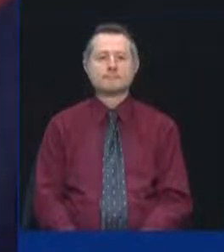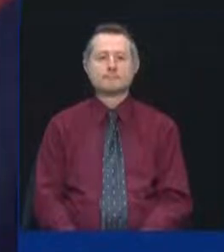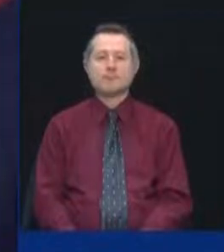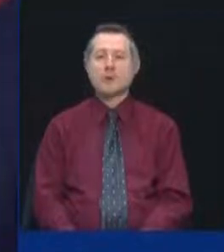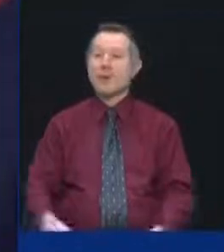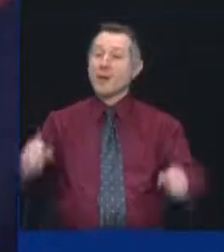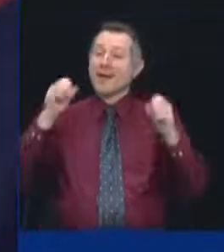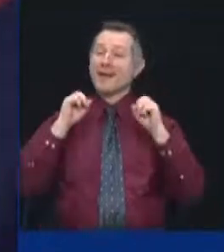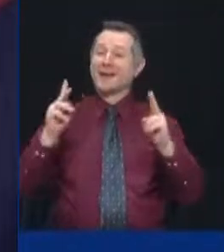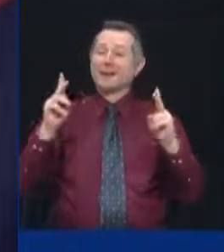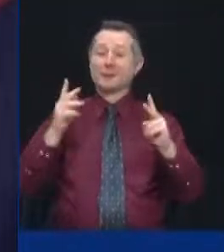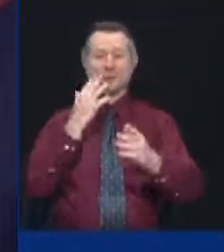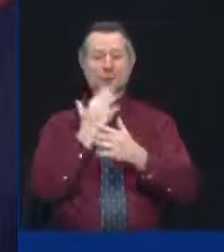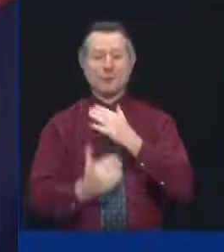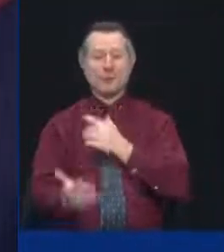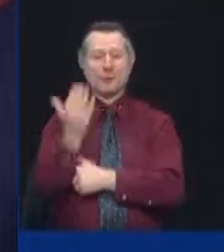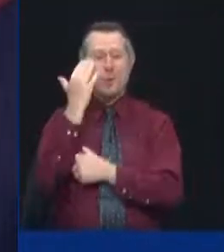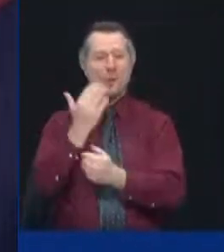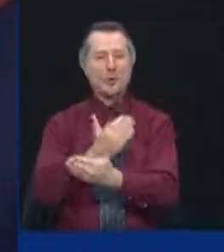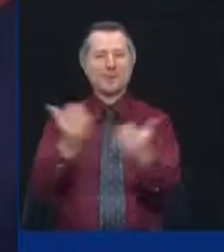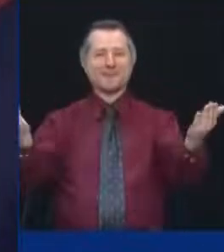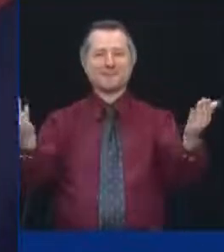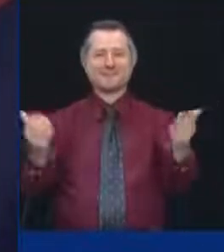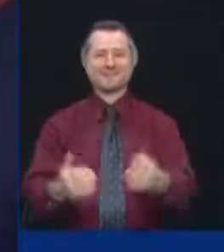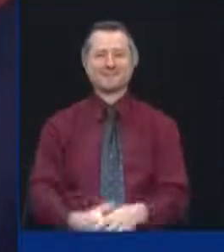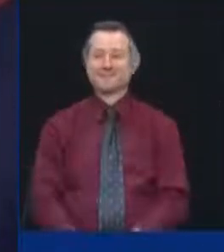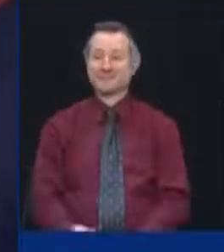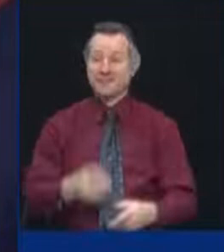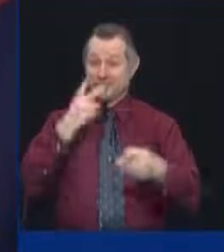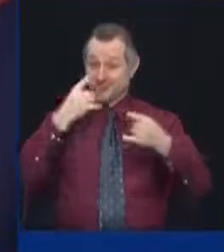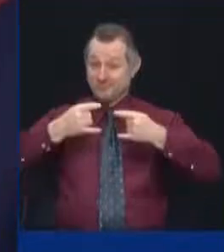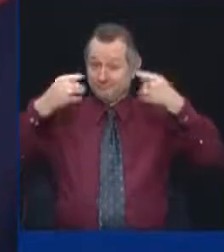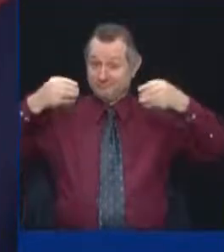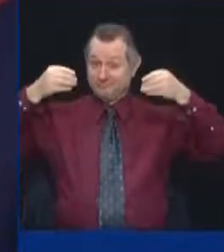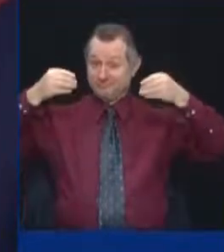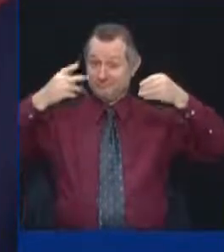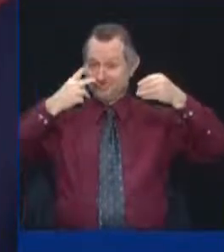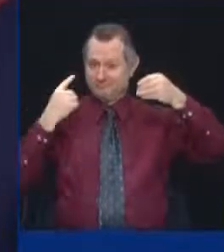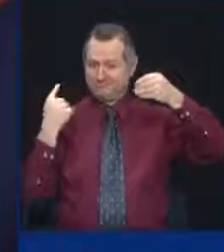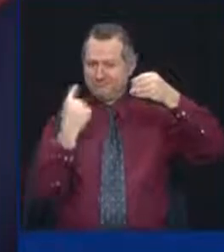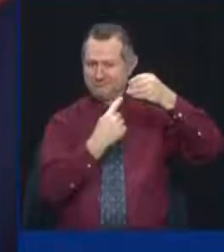Okay, good morning, everyone. Let me sport my special mask again.